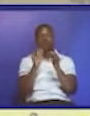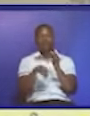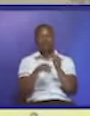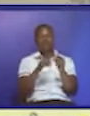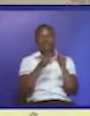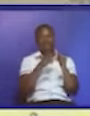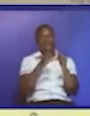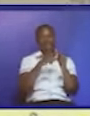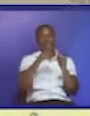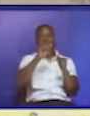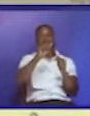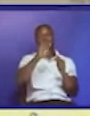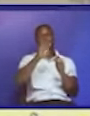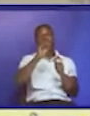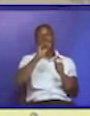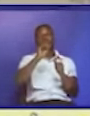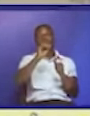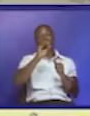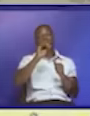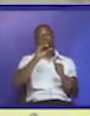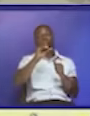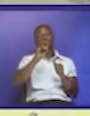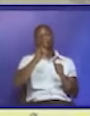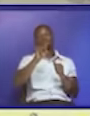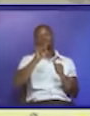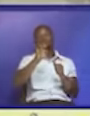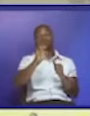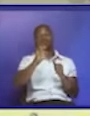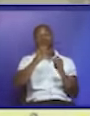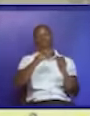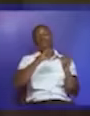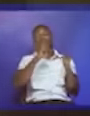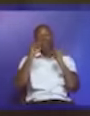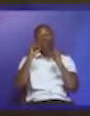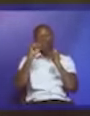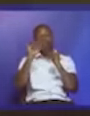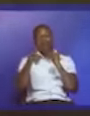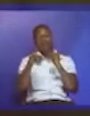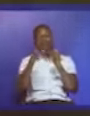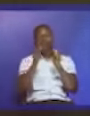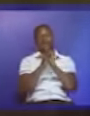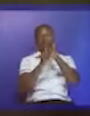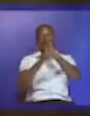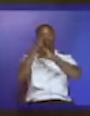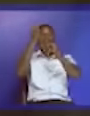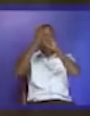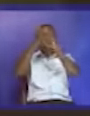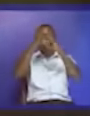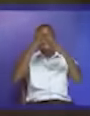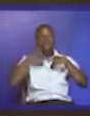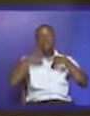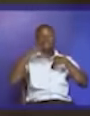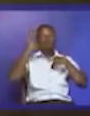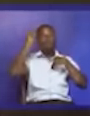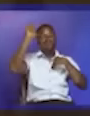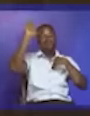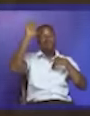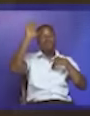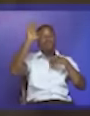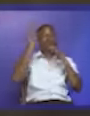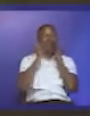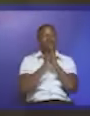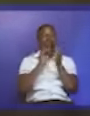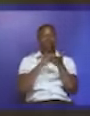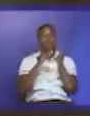dominion. Absolute dominion is the kind of dominion that God himself has. Does not need